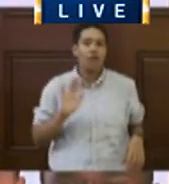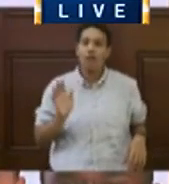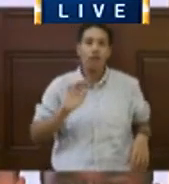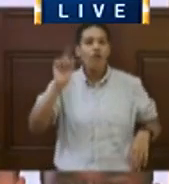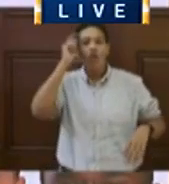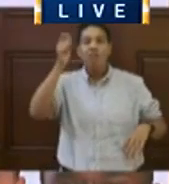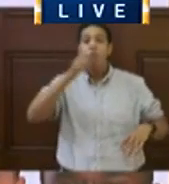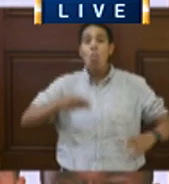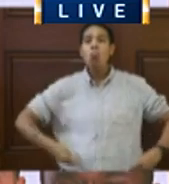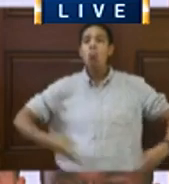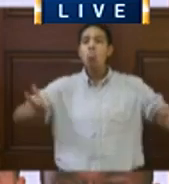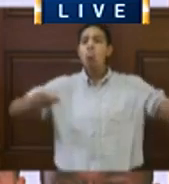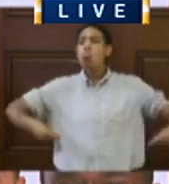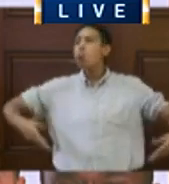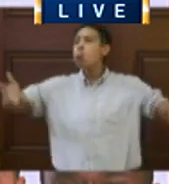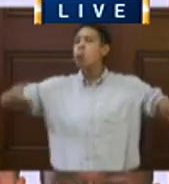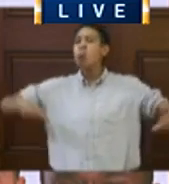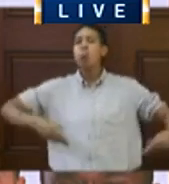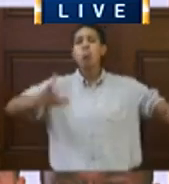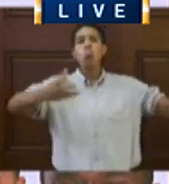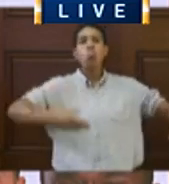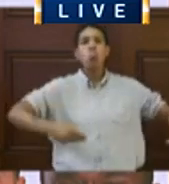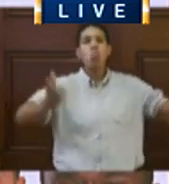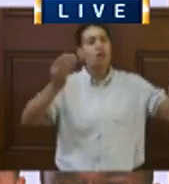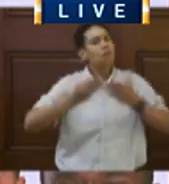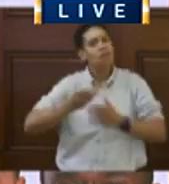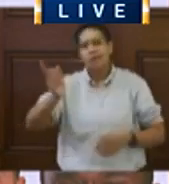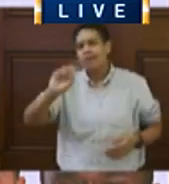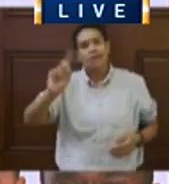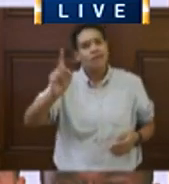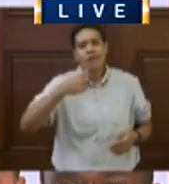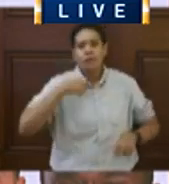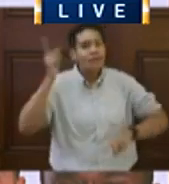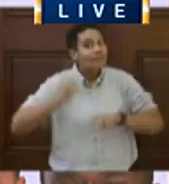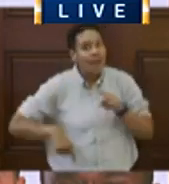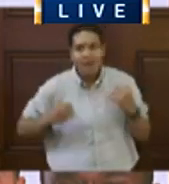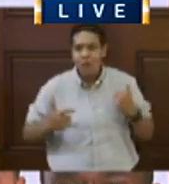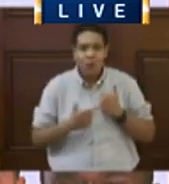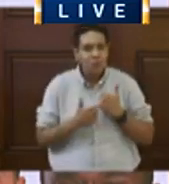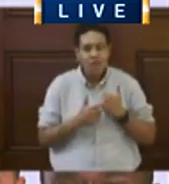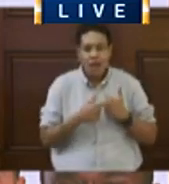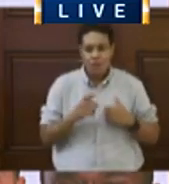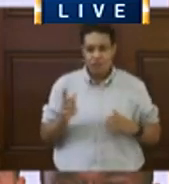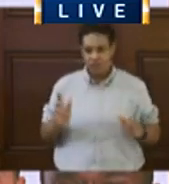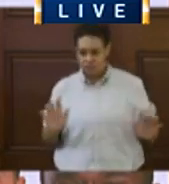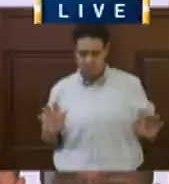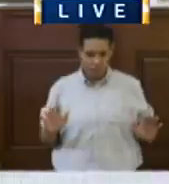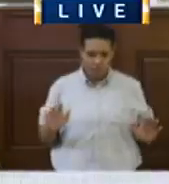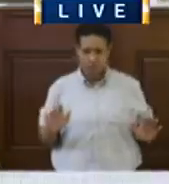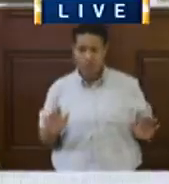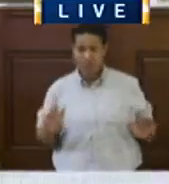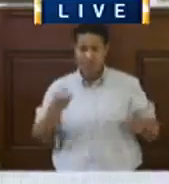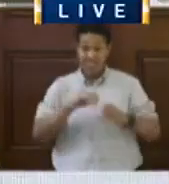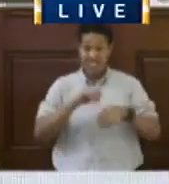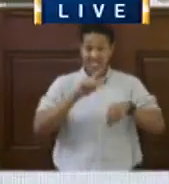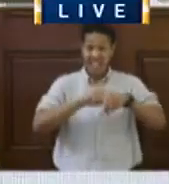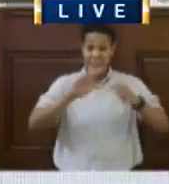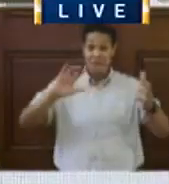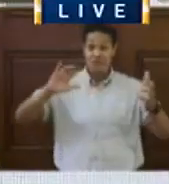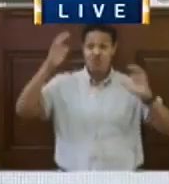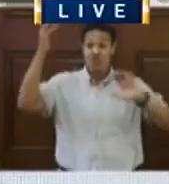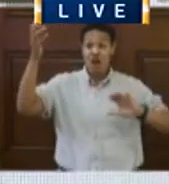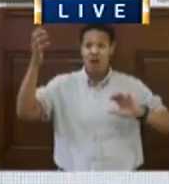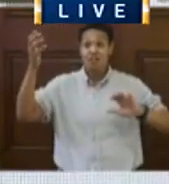away cash. And we can't in this period of time, because even in a time of crisis, there are corrupt